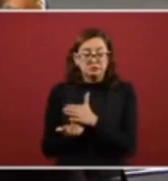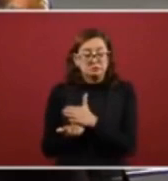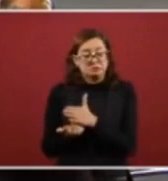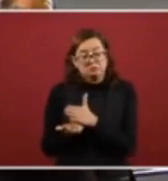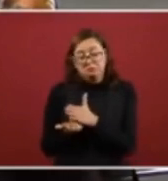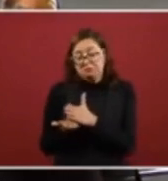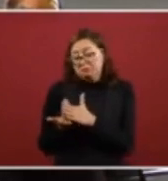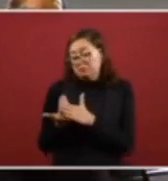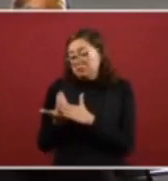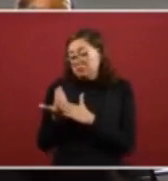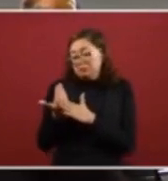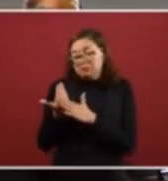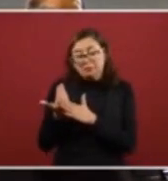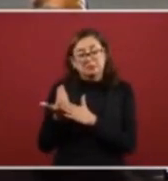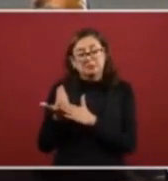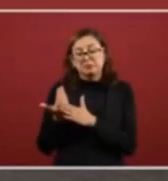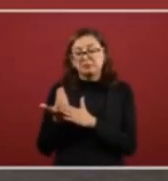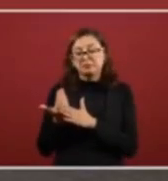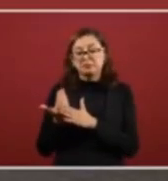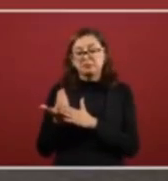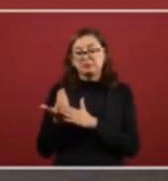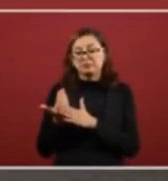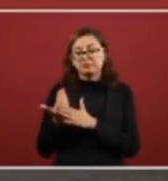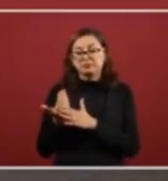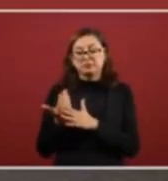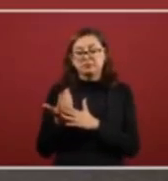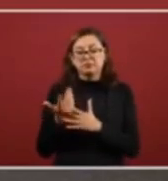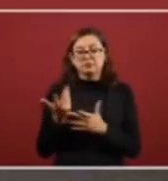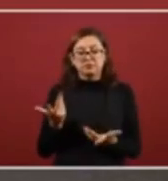They do it like even in the early mornings,